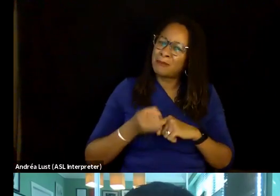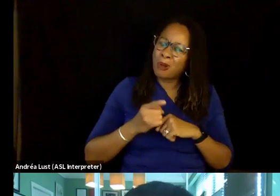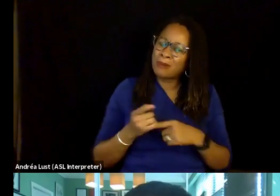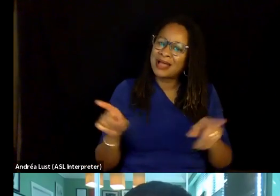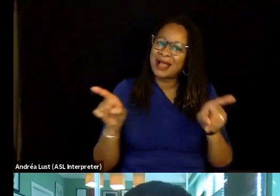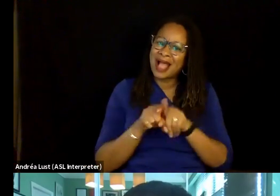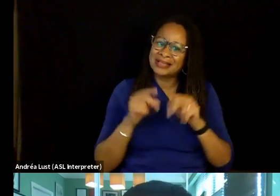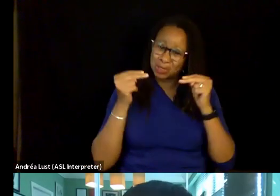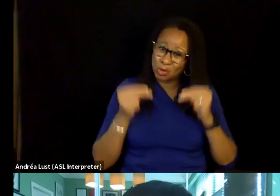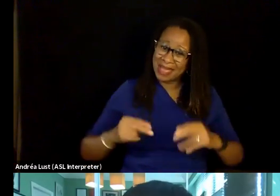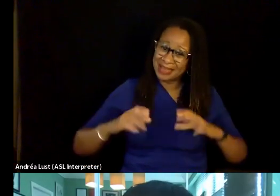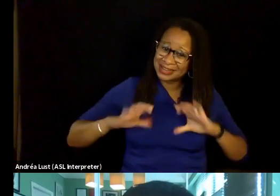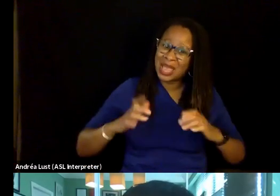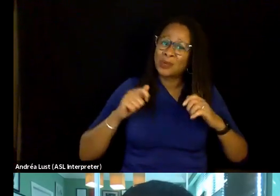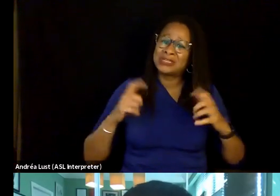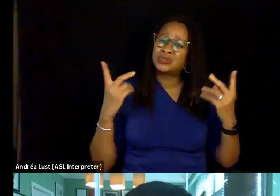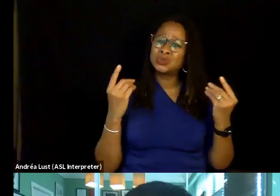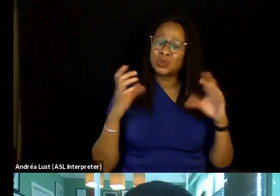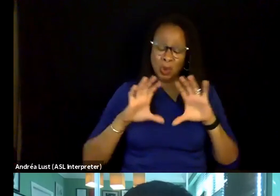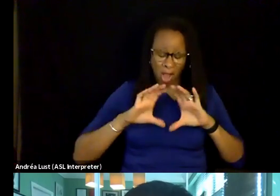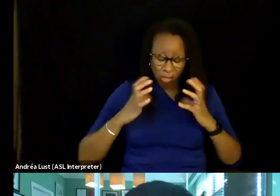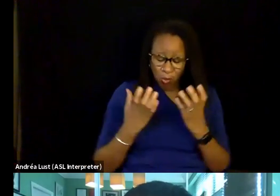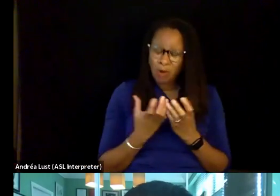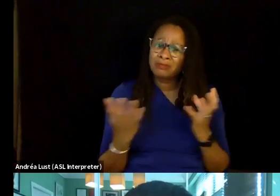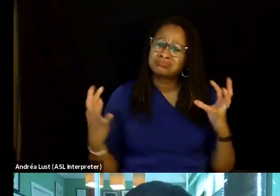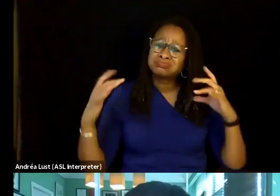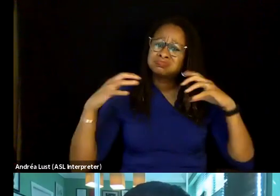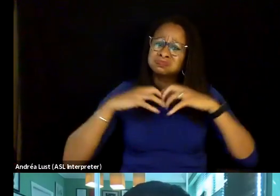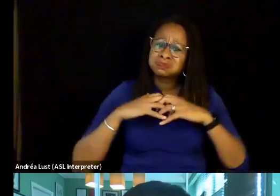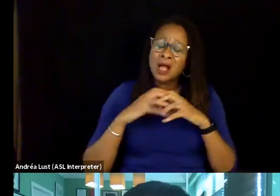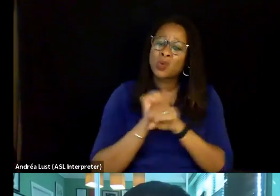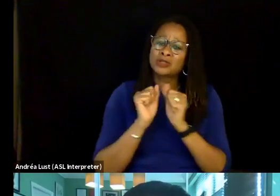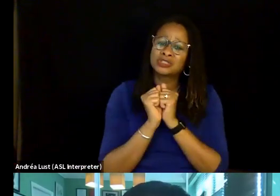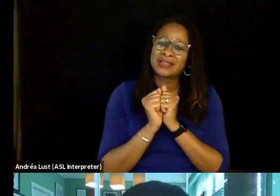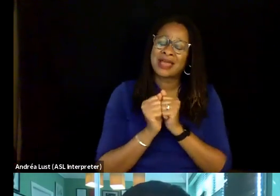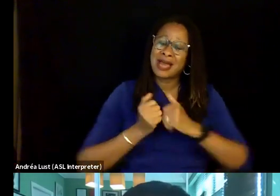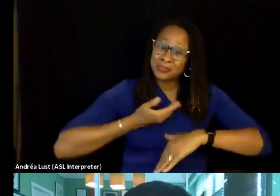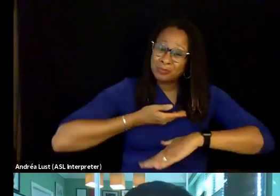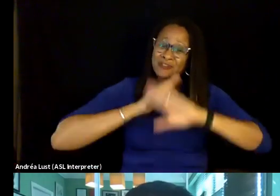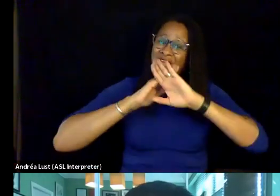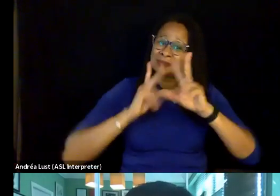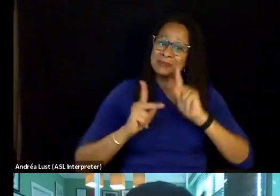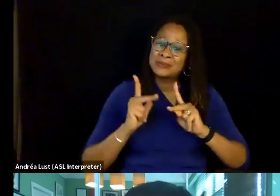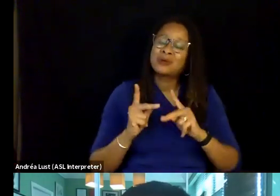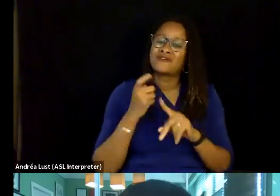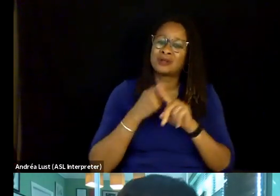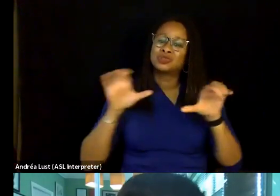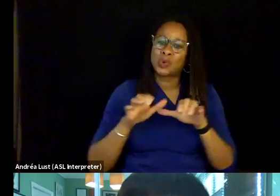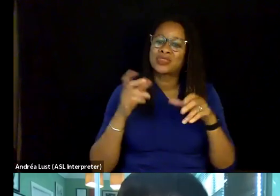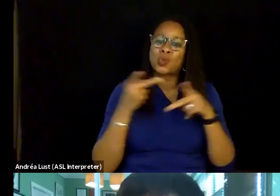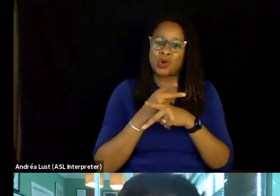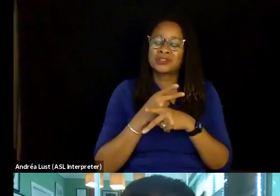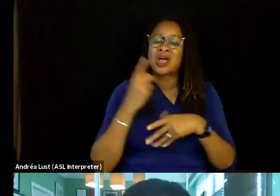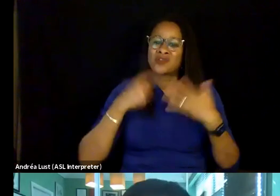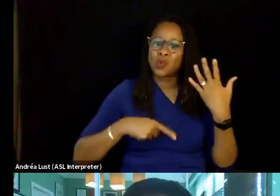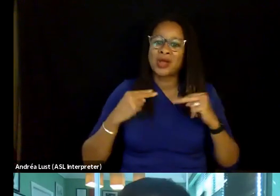as humanity, we need to come together globally to prevent people from doing the worst of what humanity can do to itself. Sorry, I